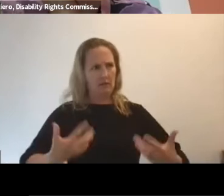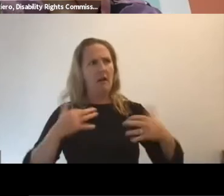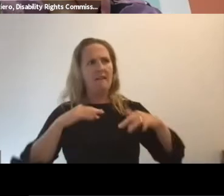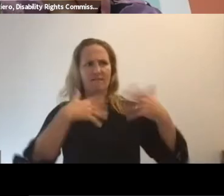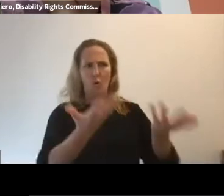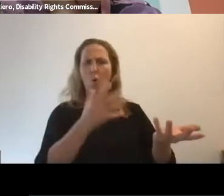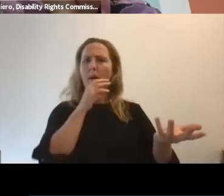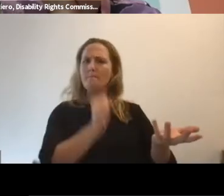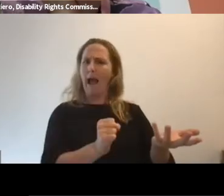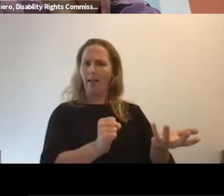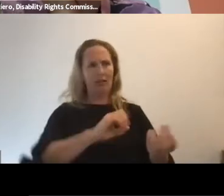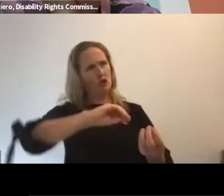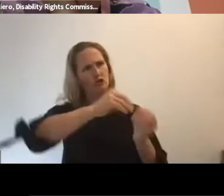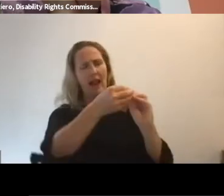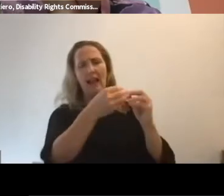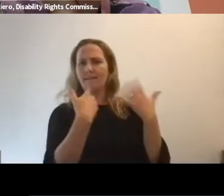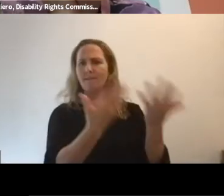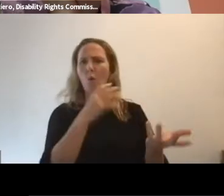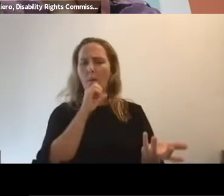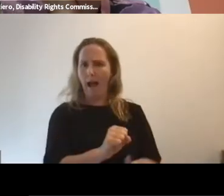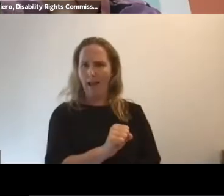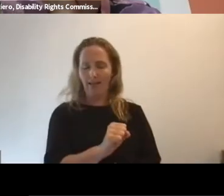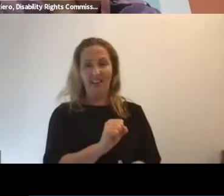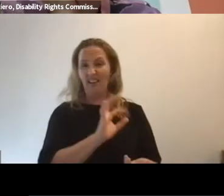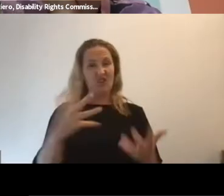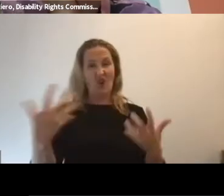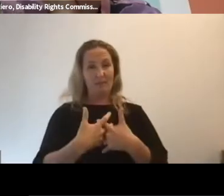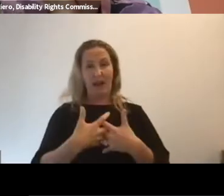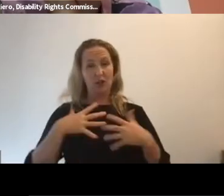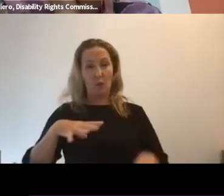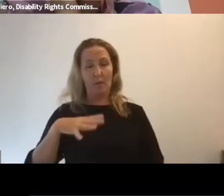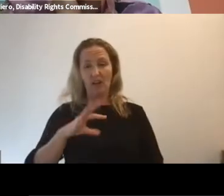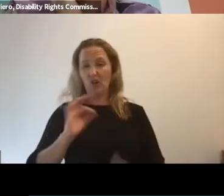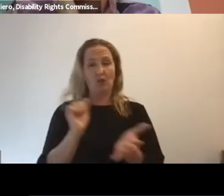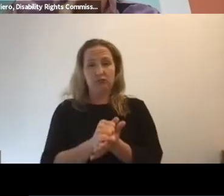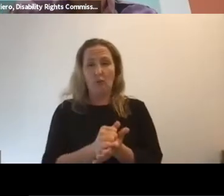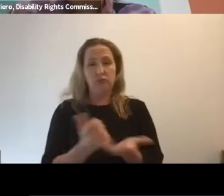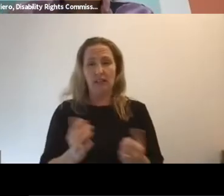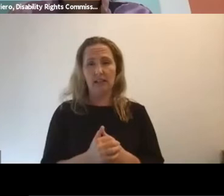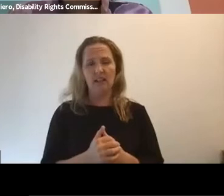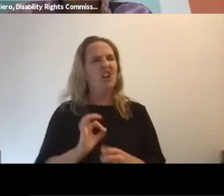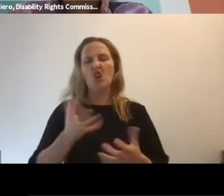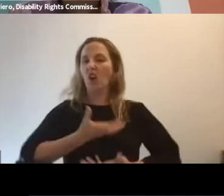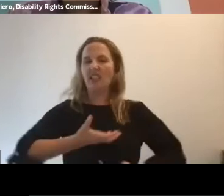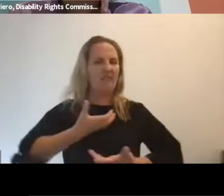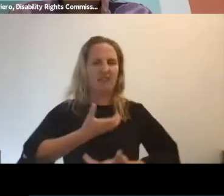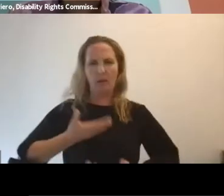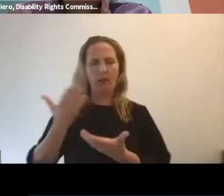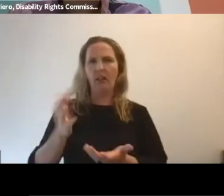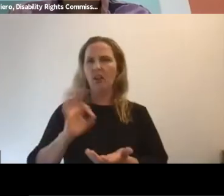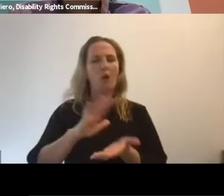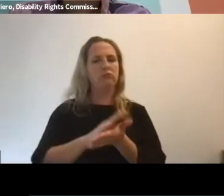teams, and you know, it not only wasn't appropriate, it wasn't comfortable or